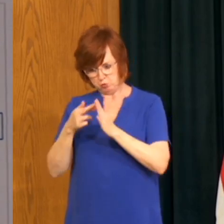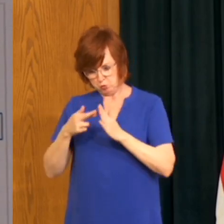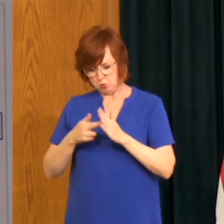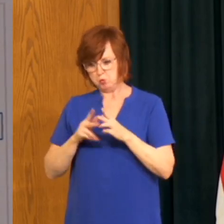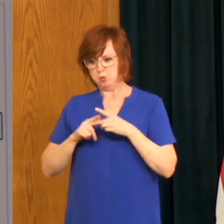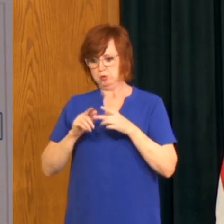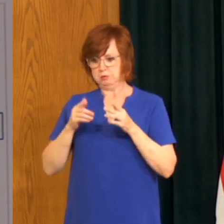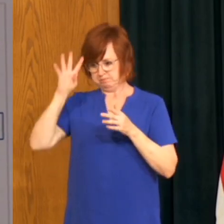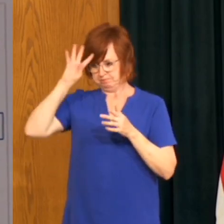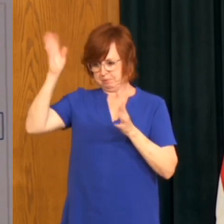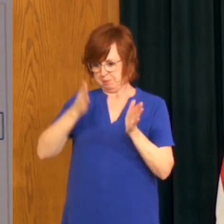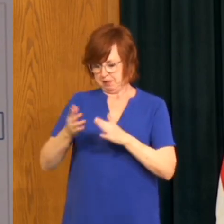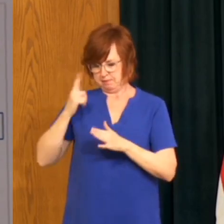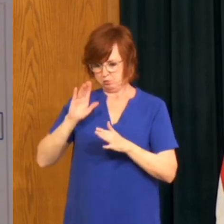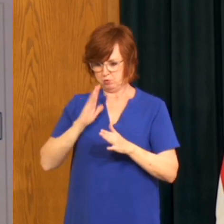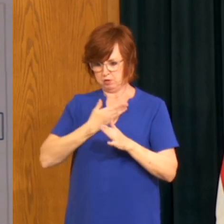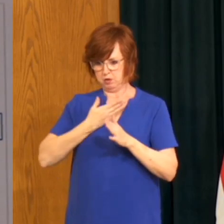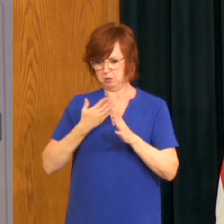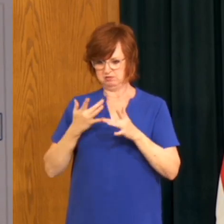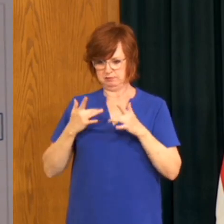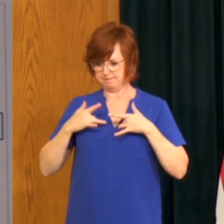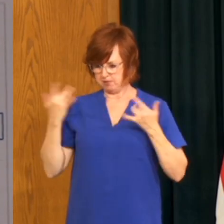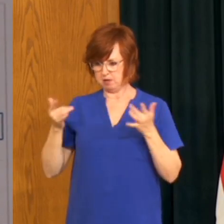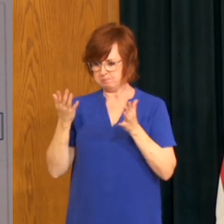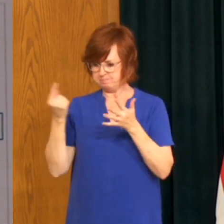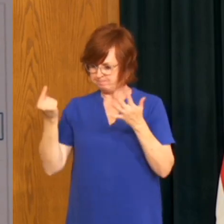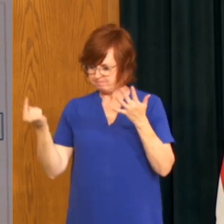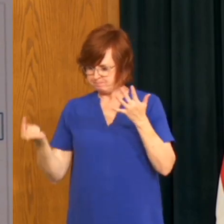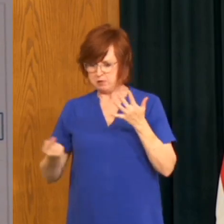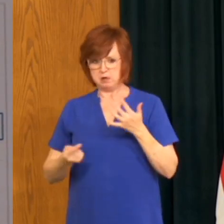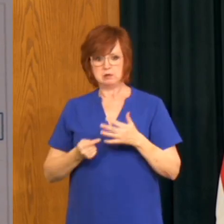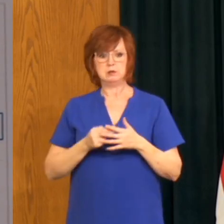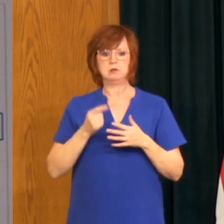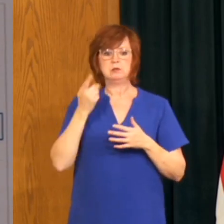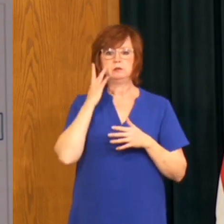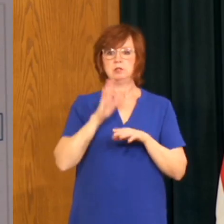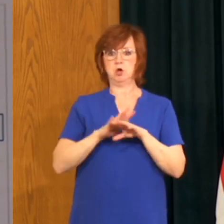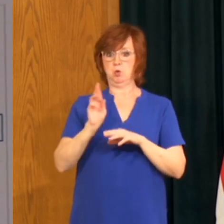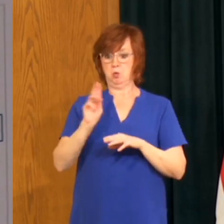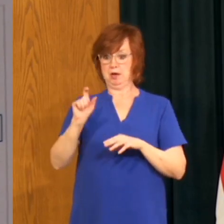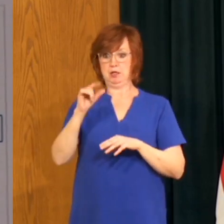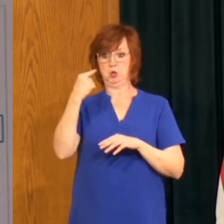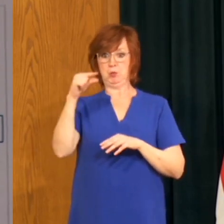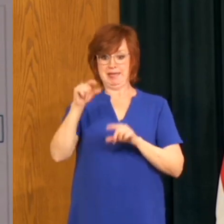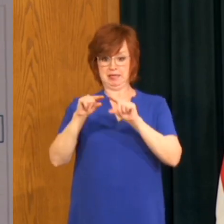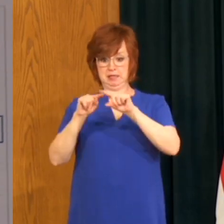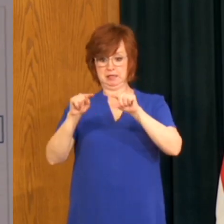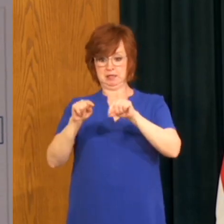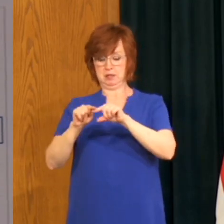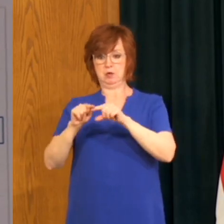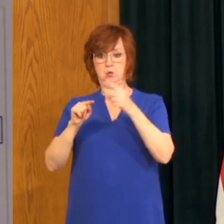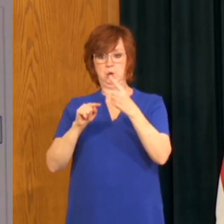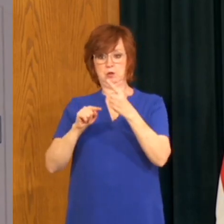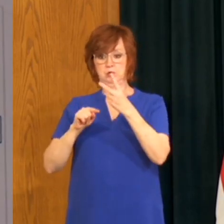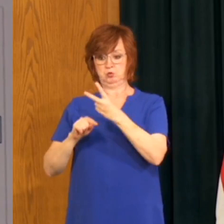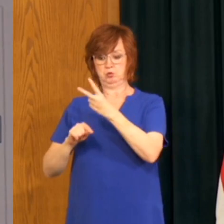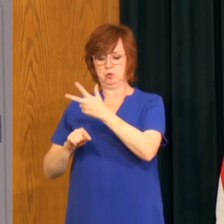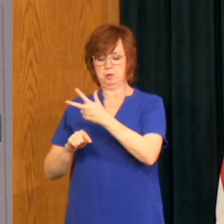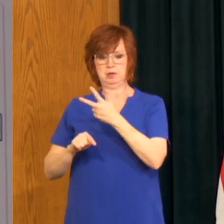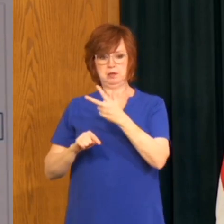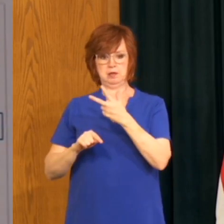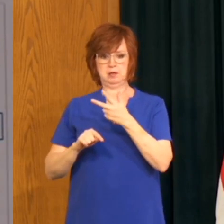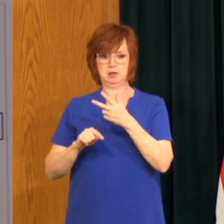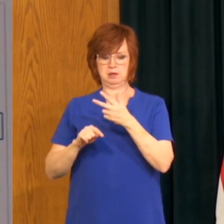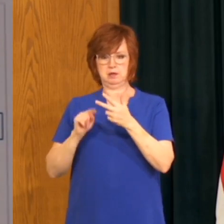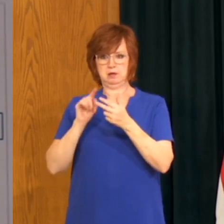boxes that are the phases, ROSC 1, 2, and 3. So we want the green boxes now to be predominant, and we want our curve to remain flat.